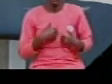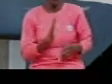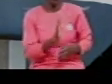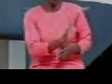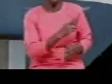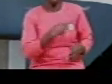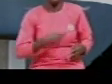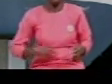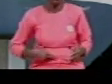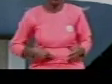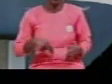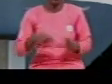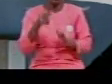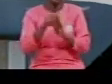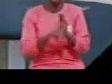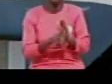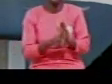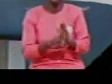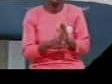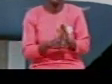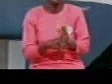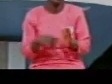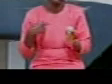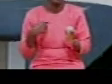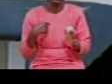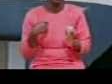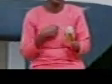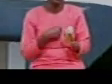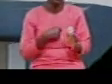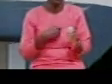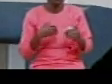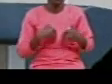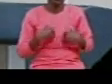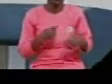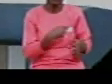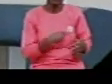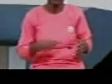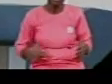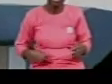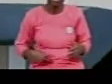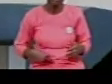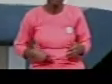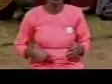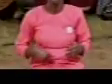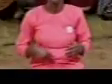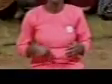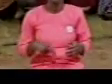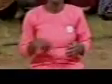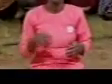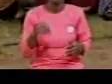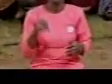Oladapo. We have His Royal Highness of Samuel Babatunde Oyebanji. We have His Royal Highness Iyalode of